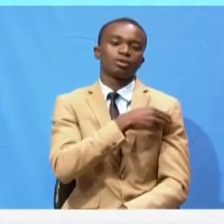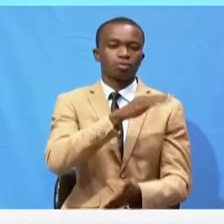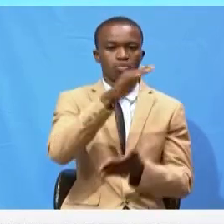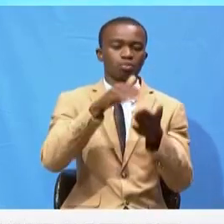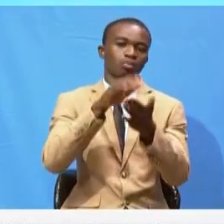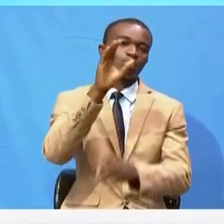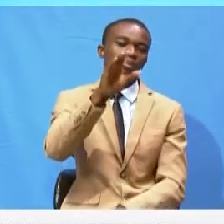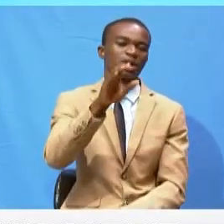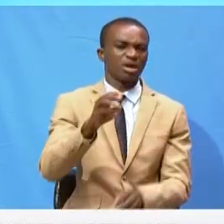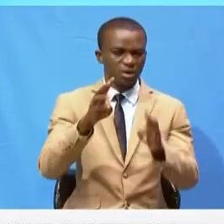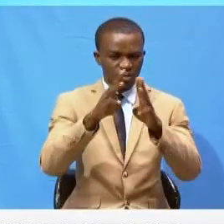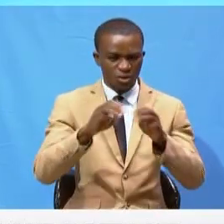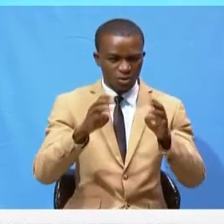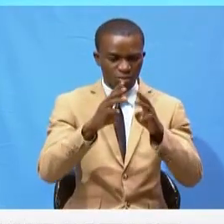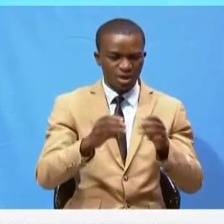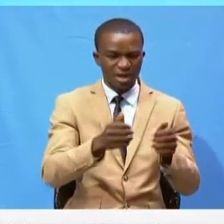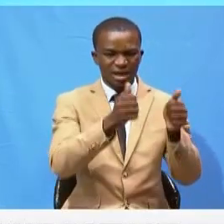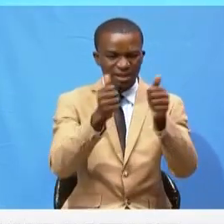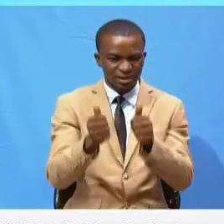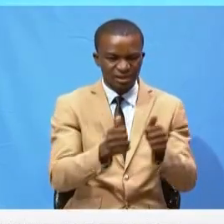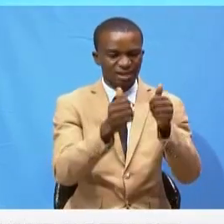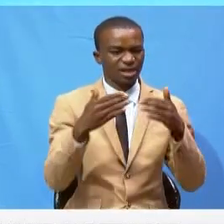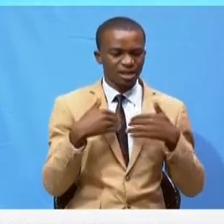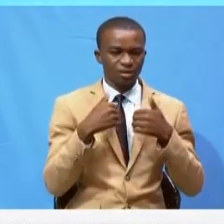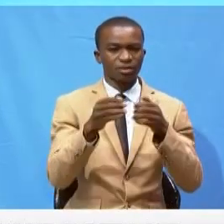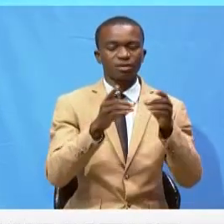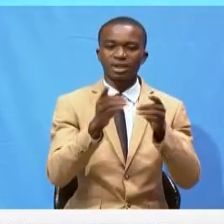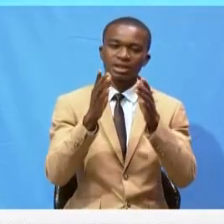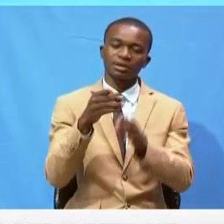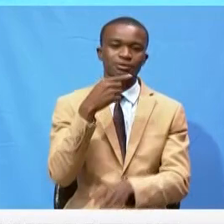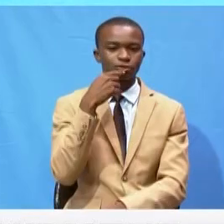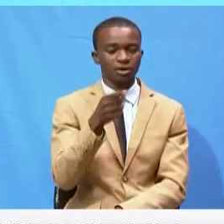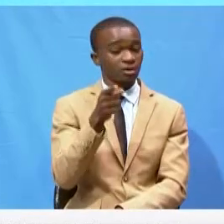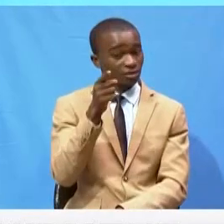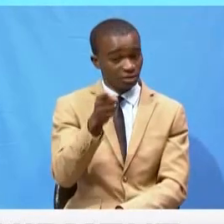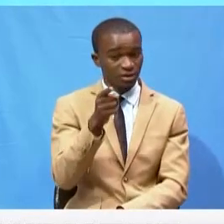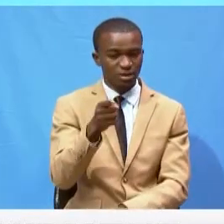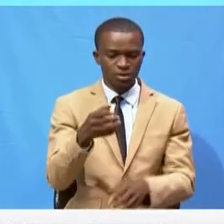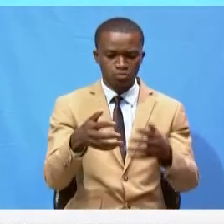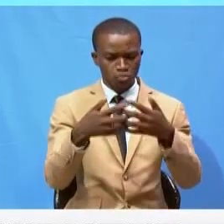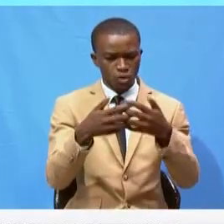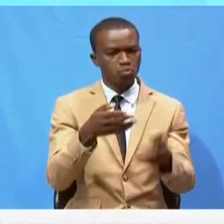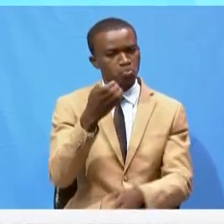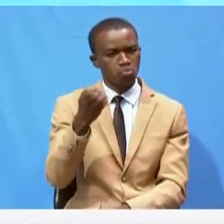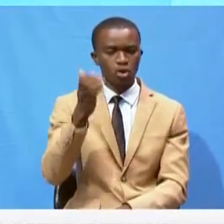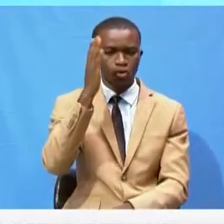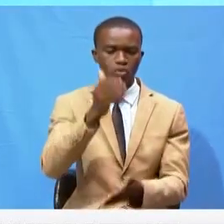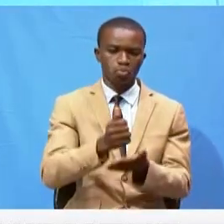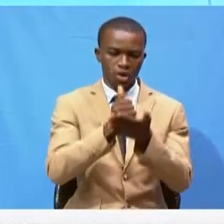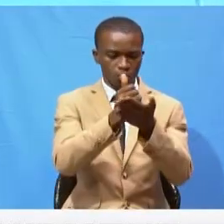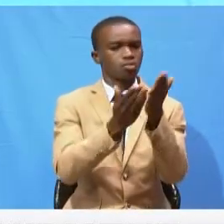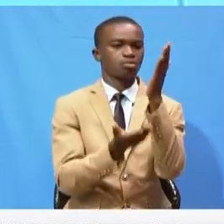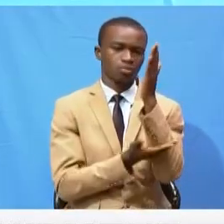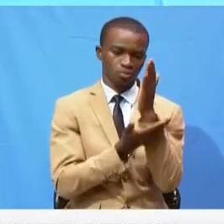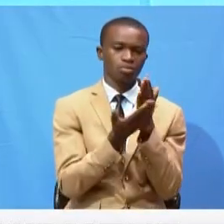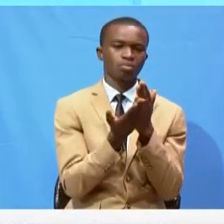Acting District Health Director Evaristo Chanda says the equipment will enhance service delivery at the hospital.